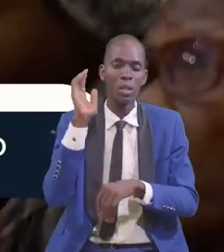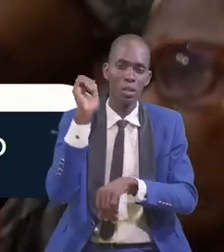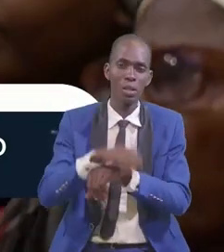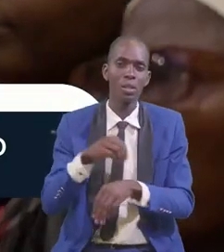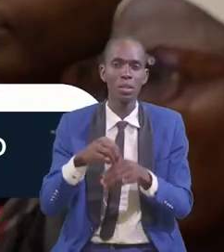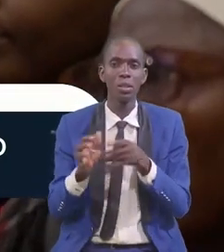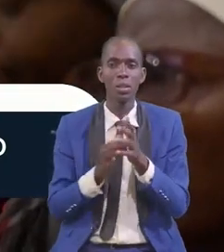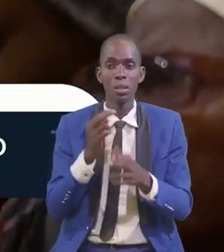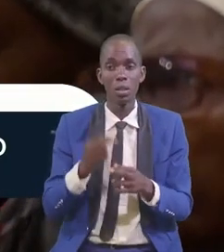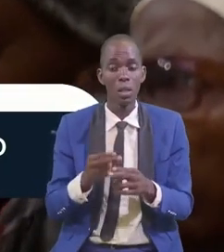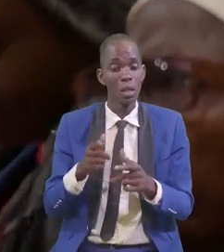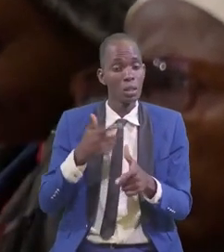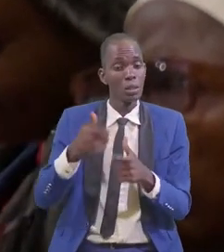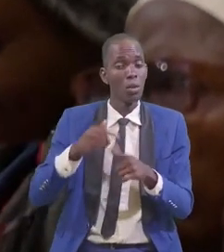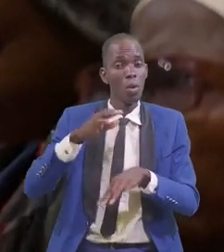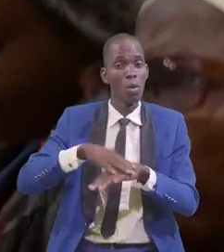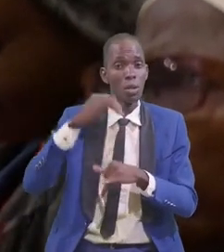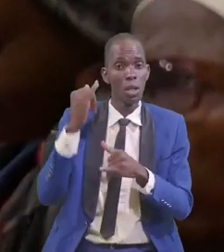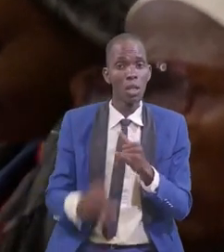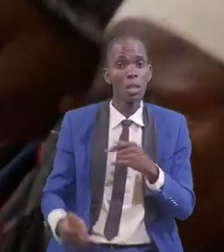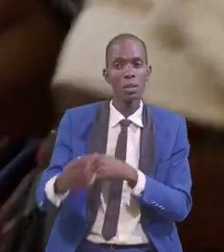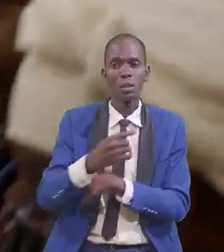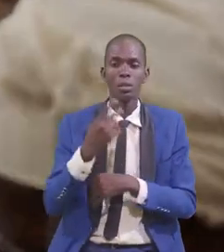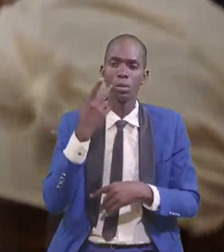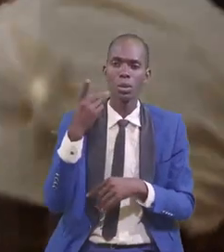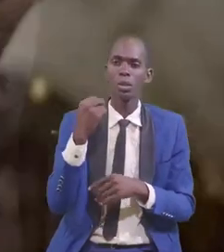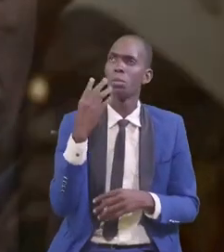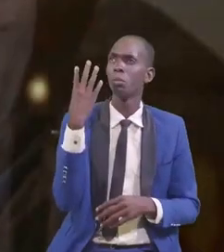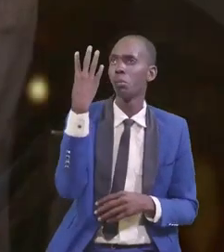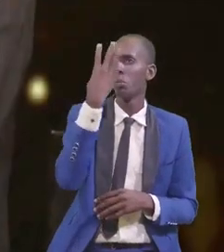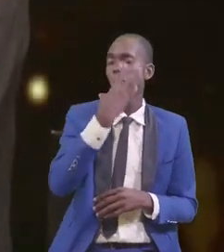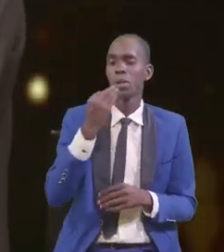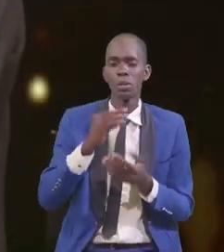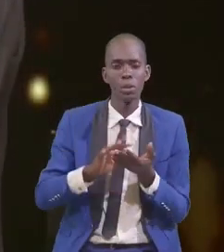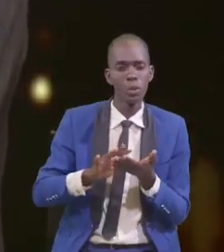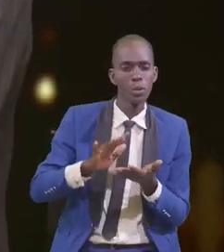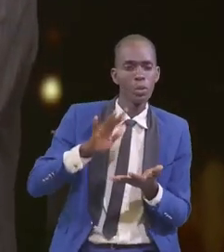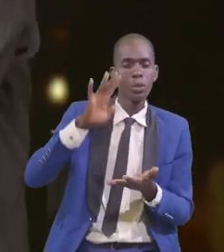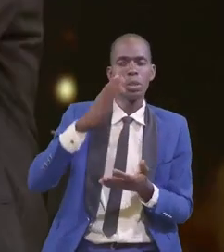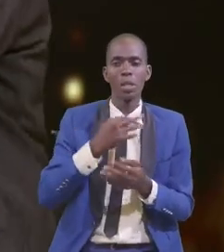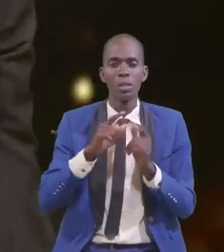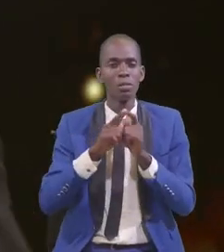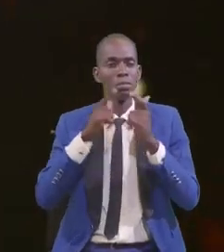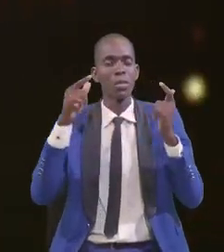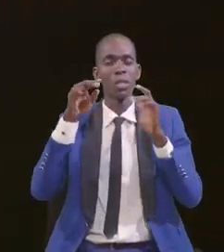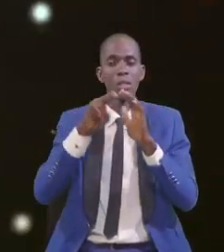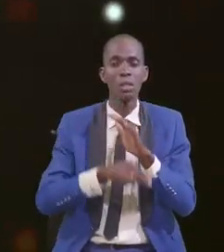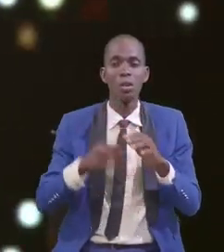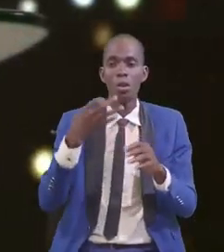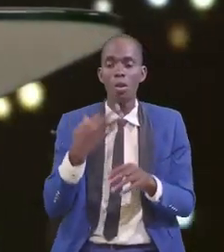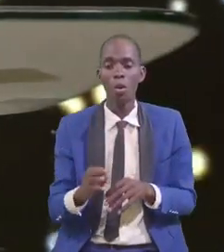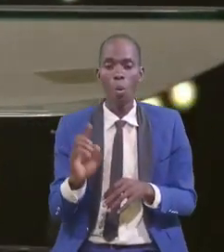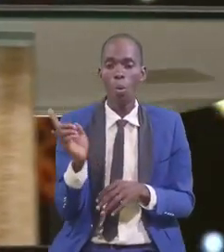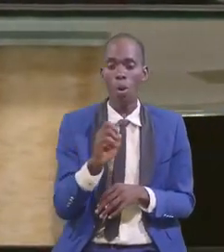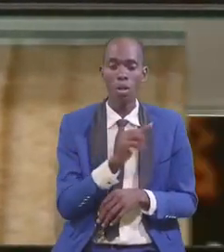And then on that day, look at the glory, look at the splendor, and look at the greatness of where the